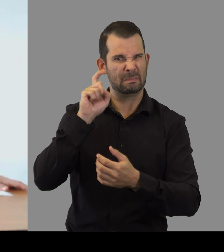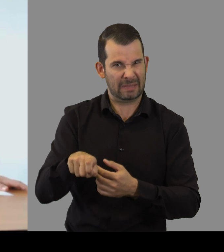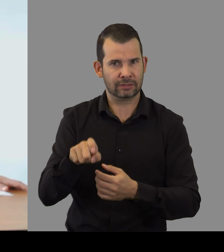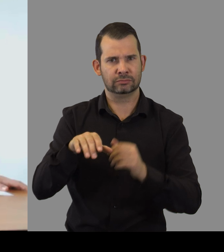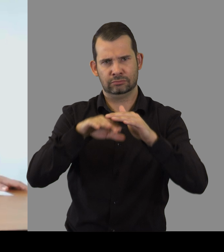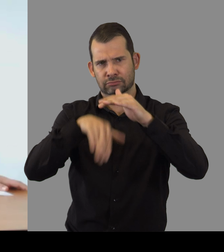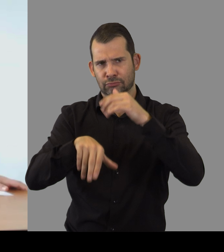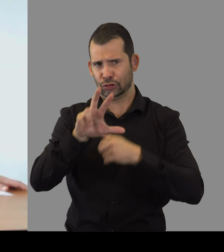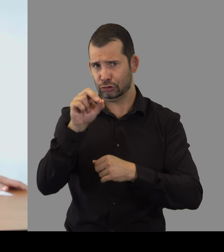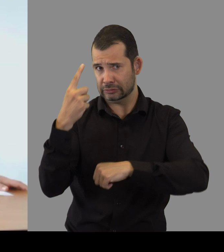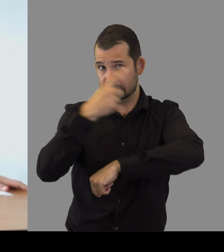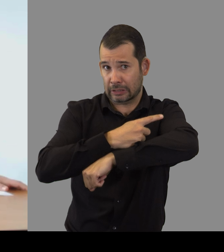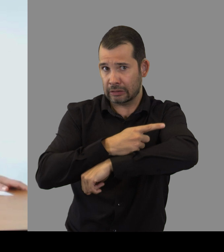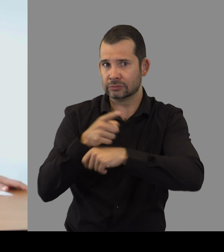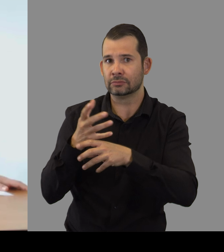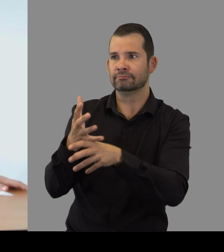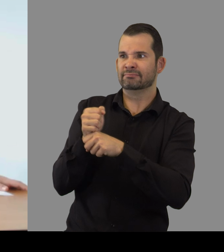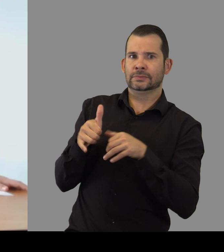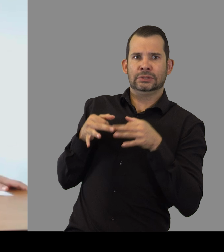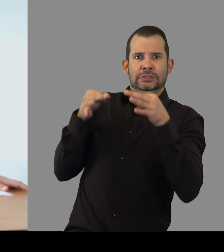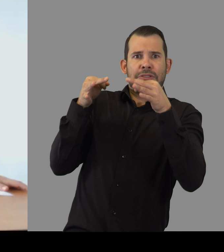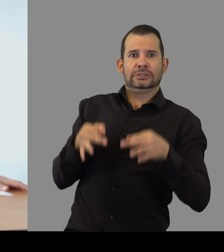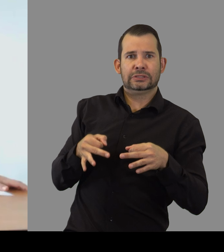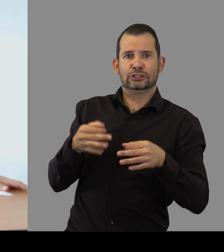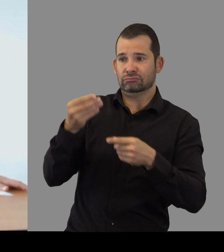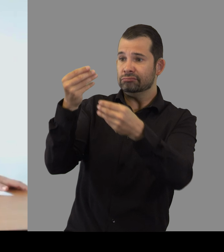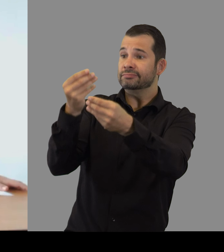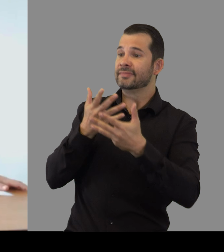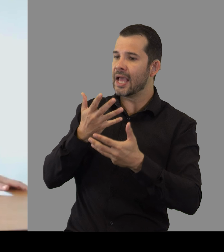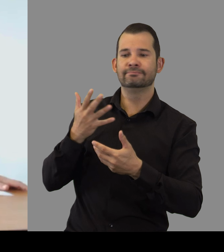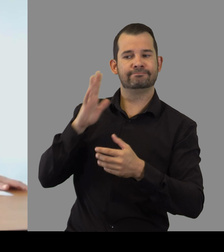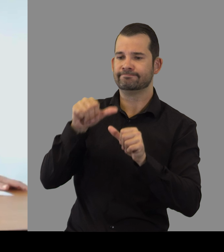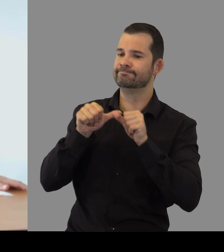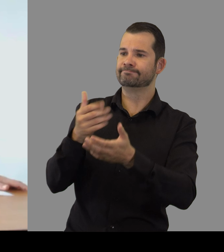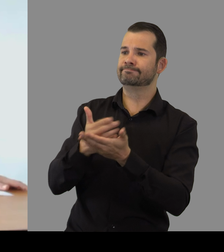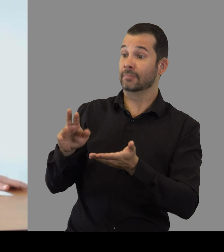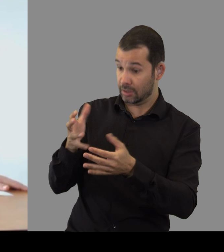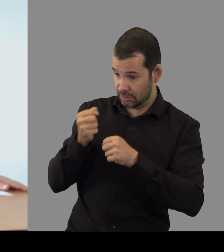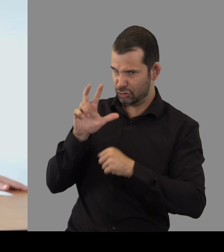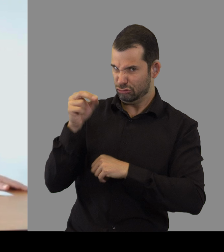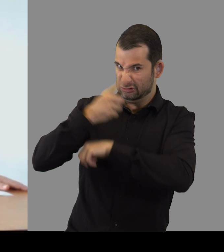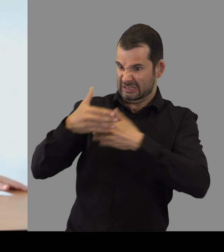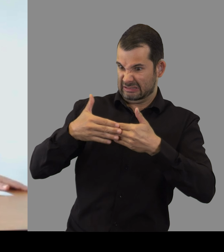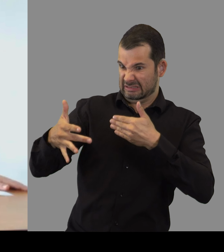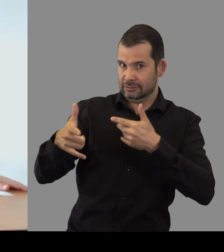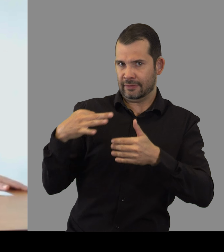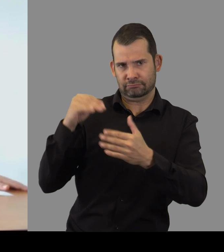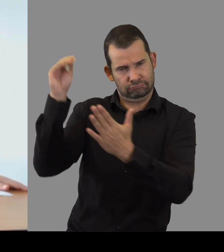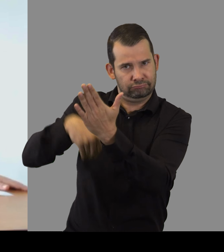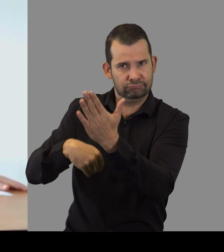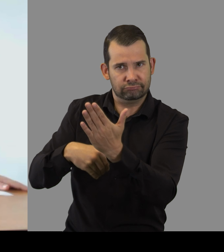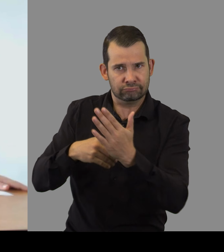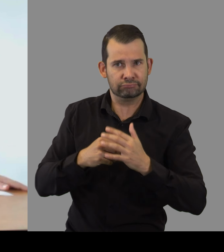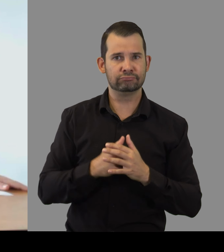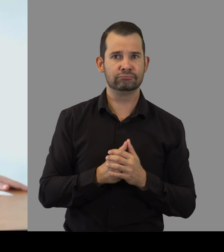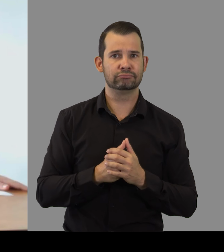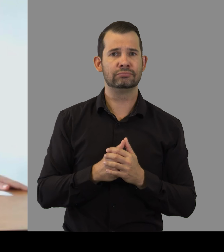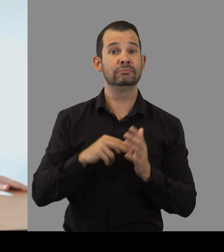In filing a judicial review, you must do so within 30 days from receiving the decision